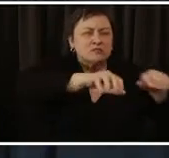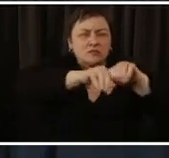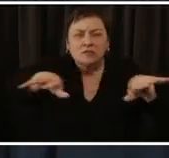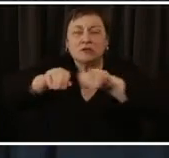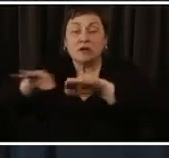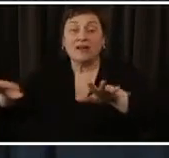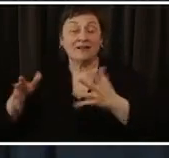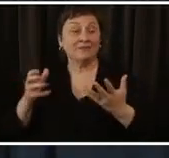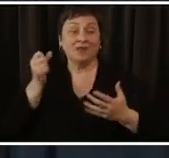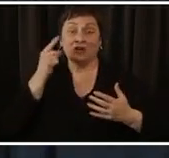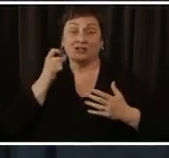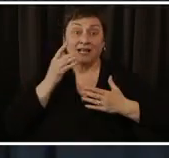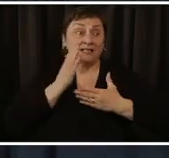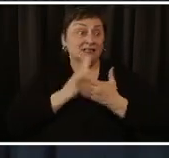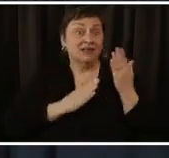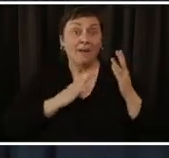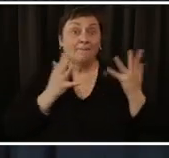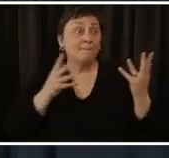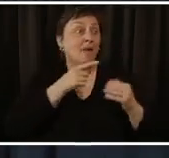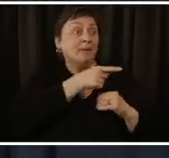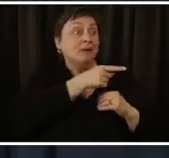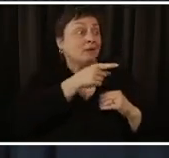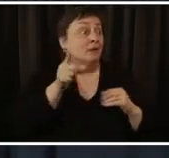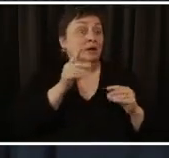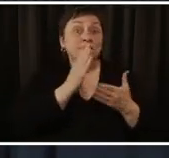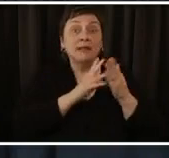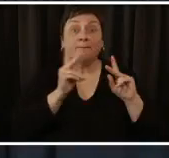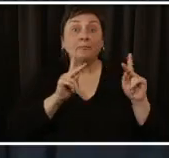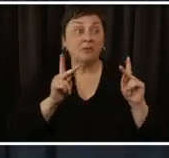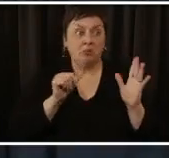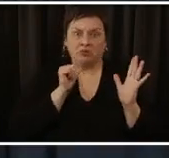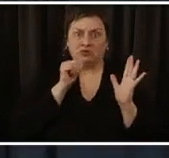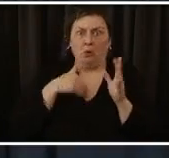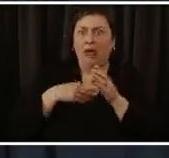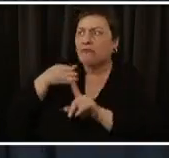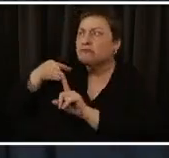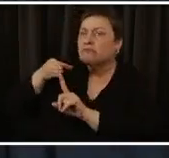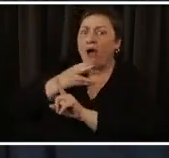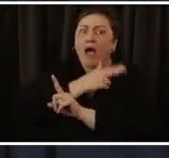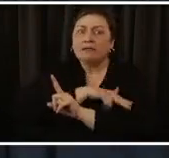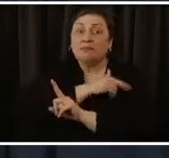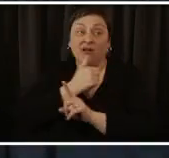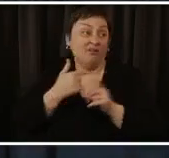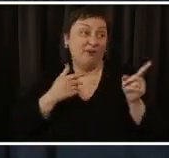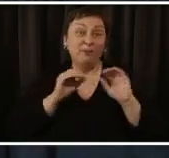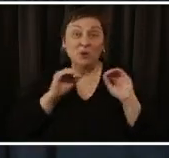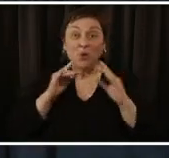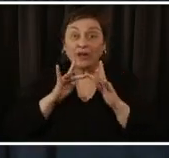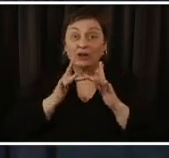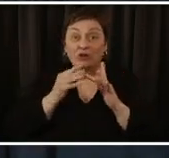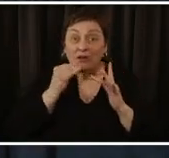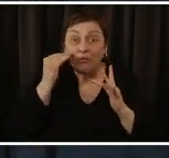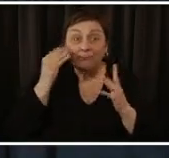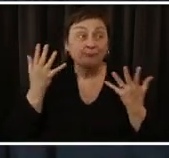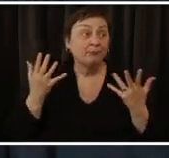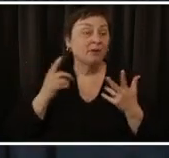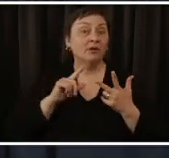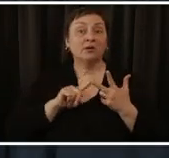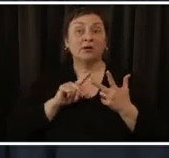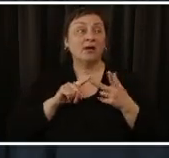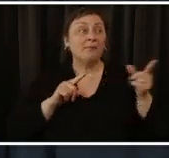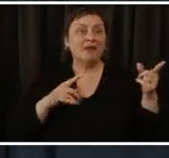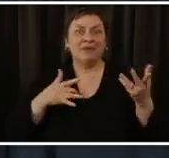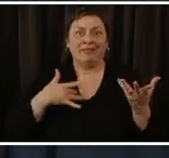are medically unserved. They might not have a home hospital. They might not have internet. They might not have the desire or ability to